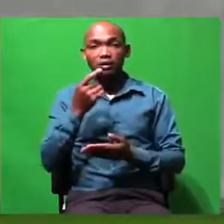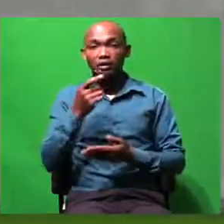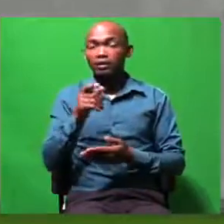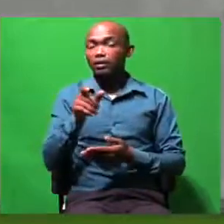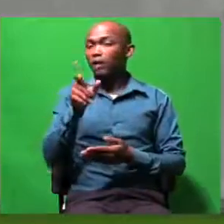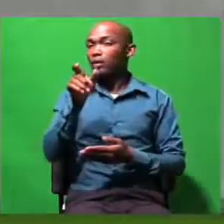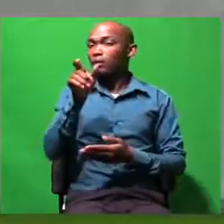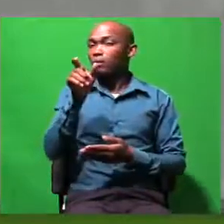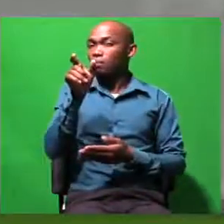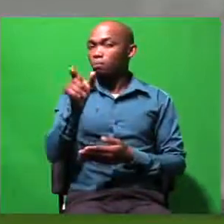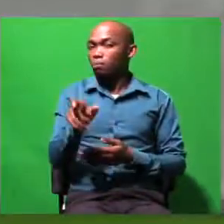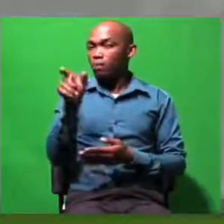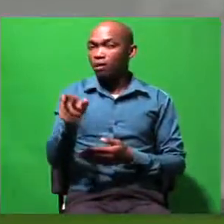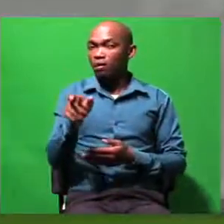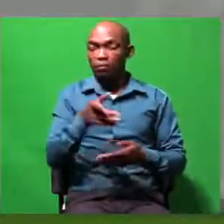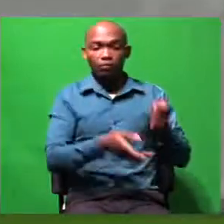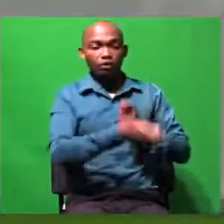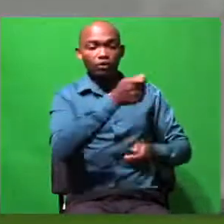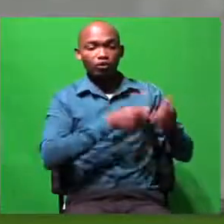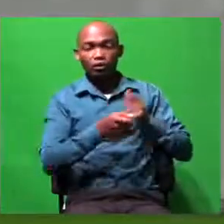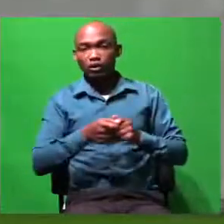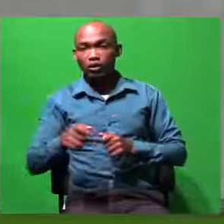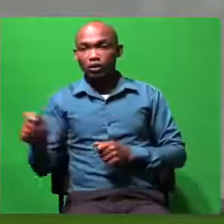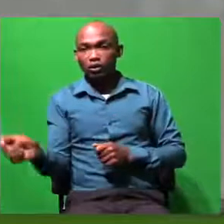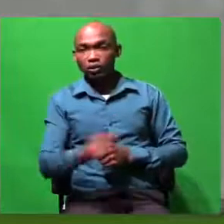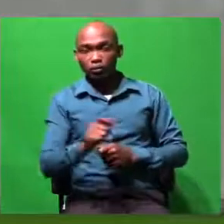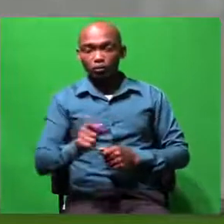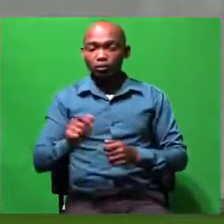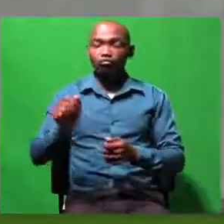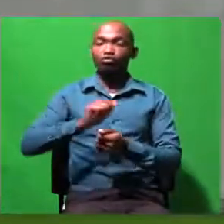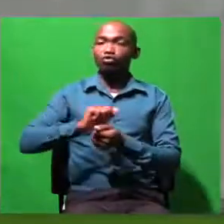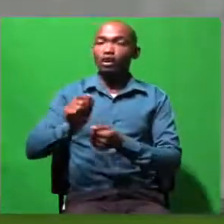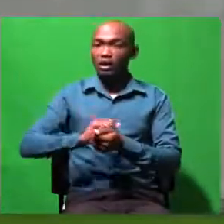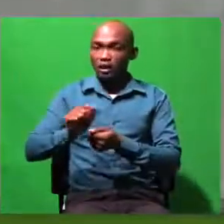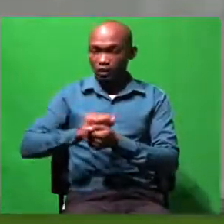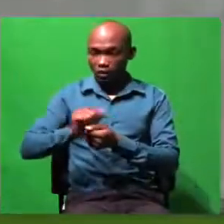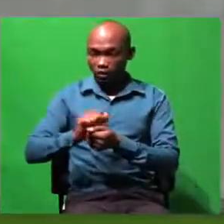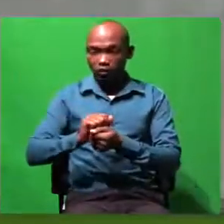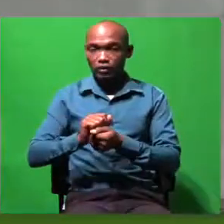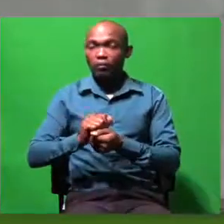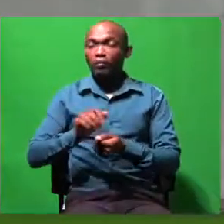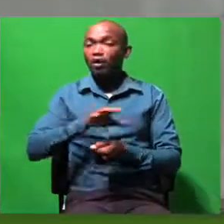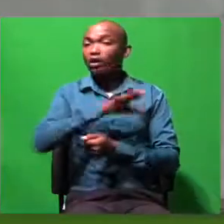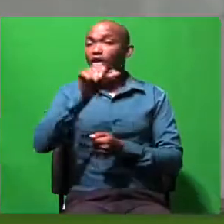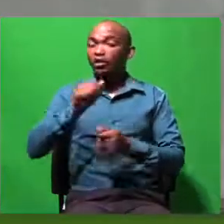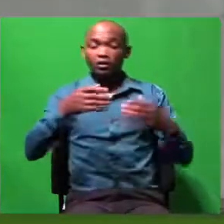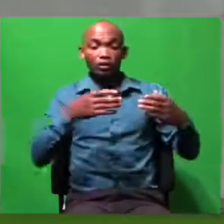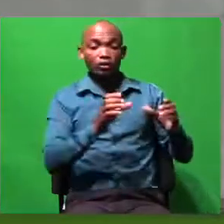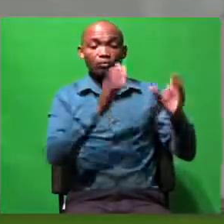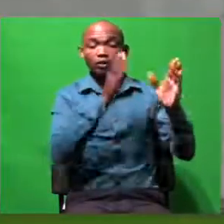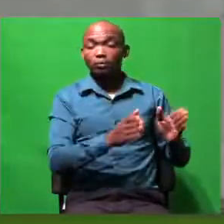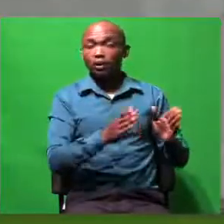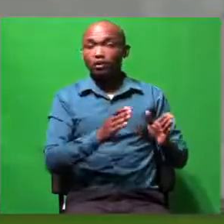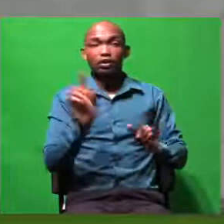fetch water, maybe to sweep, maybe to cleaning a house or whatever. This special group can